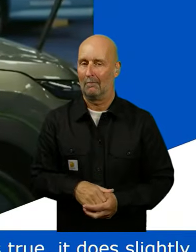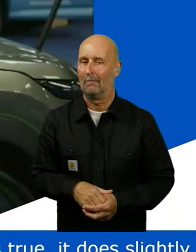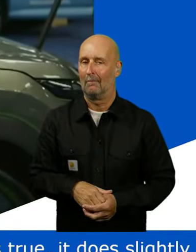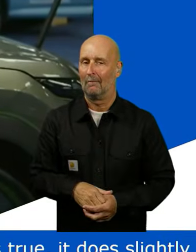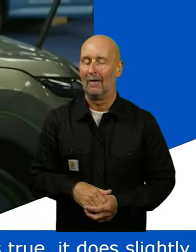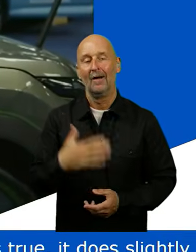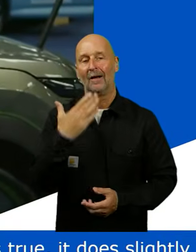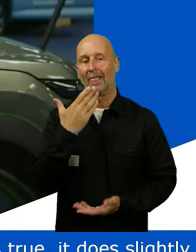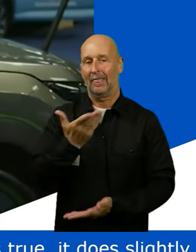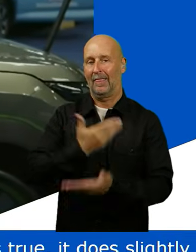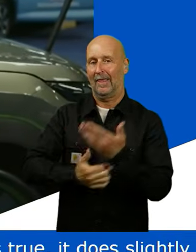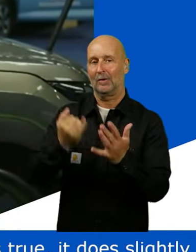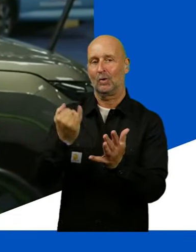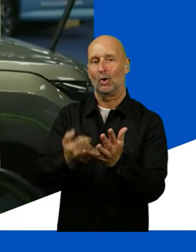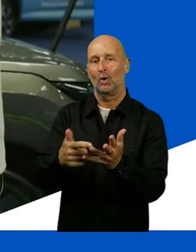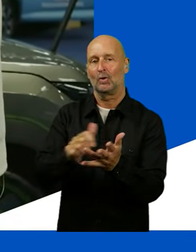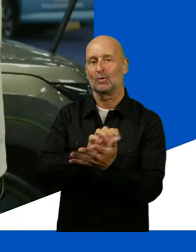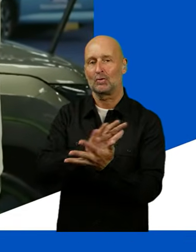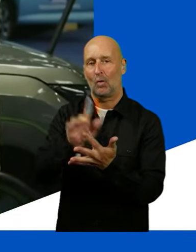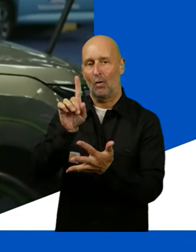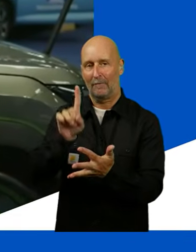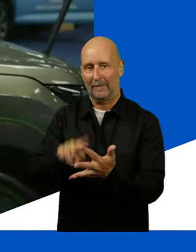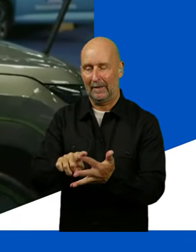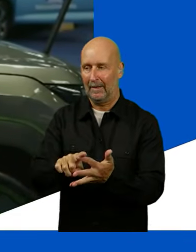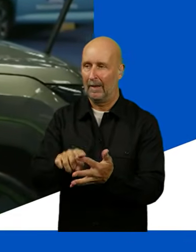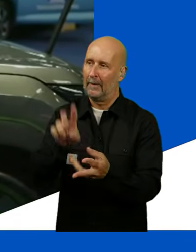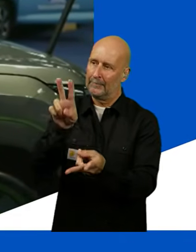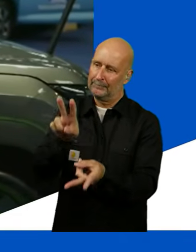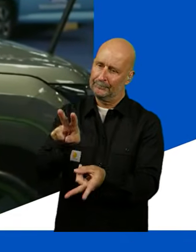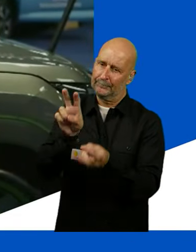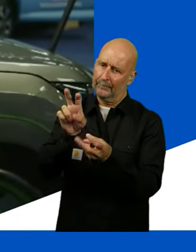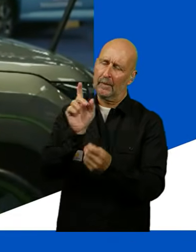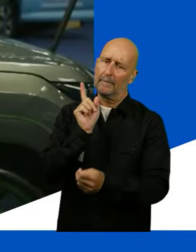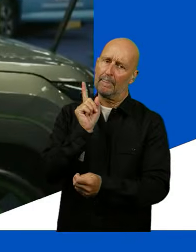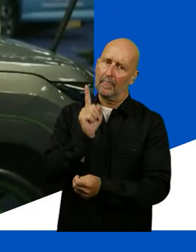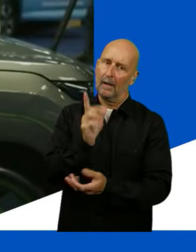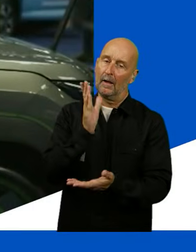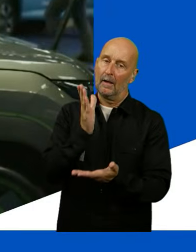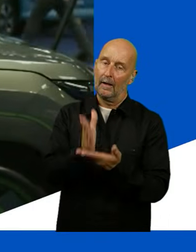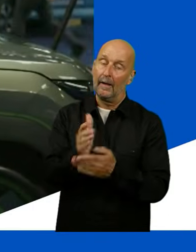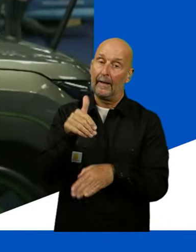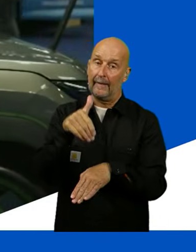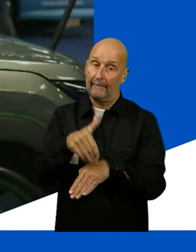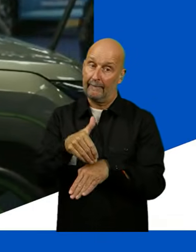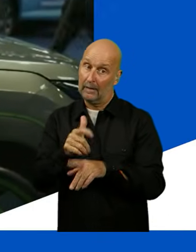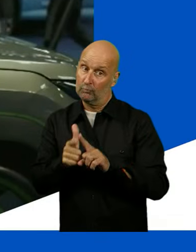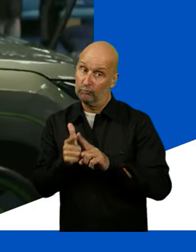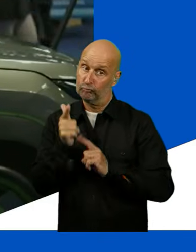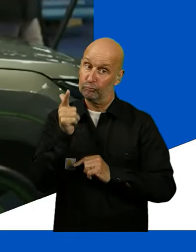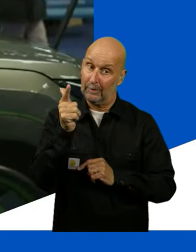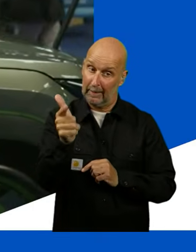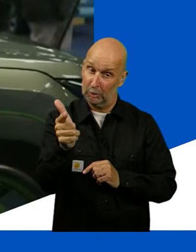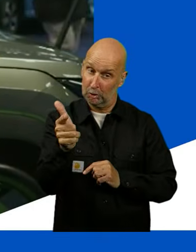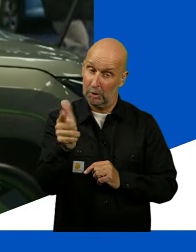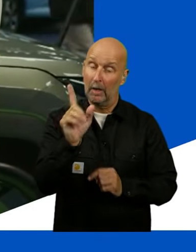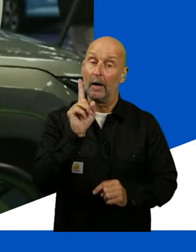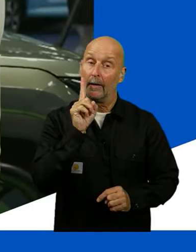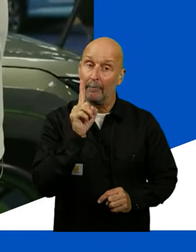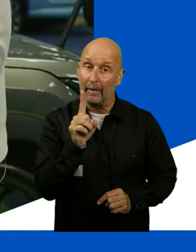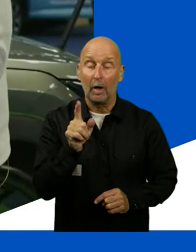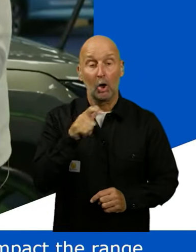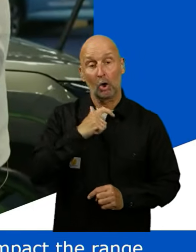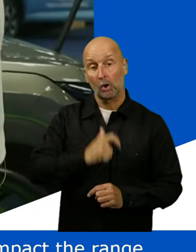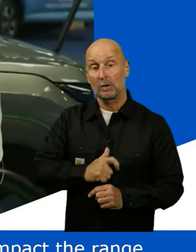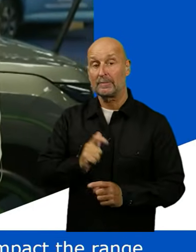you very much for that, Sophie. Brilliant. And what I took away from that is that it does impact the range. However, there is things that